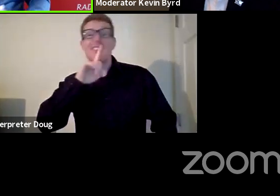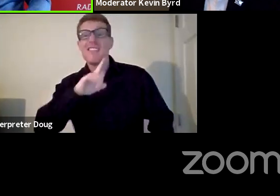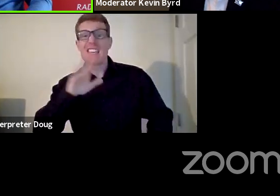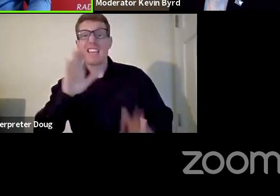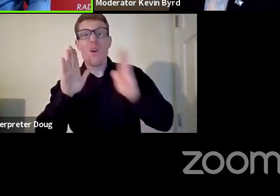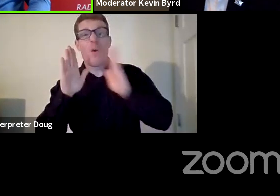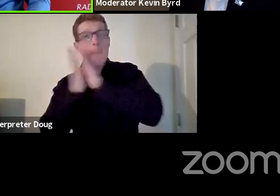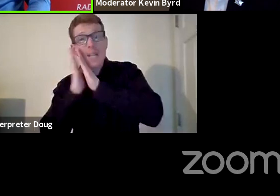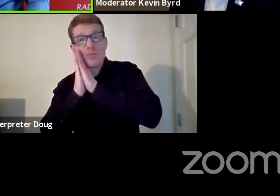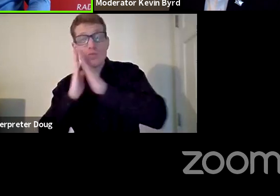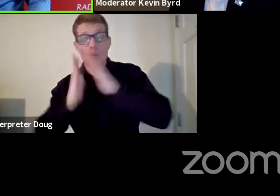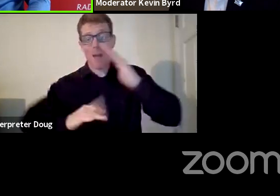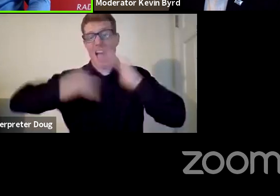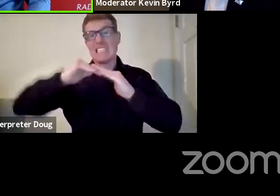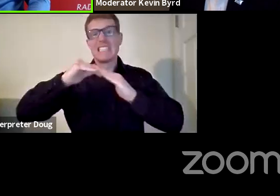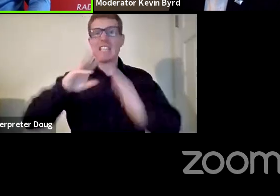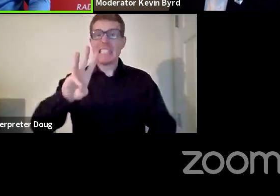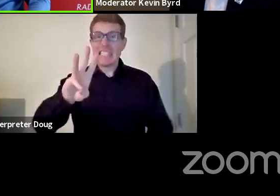as many of those as possible.